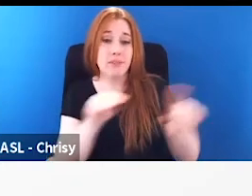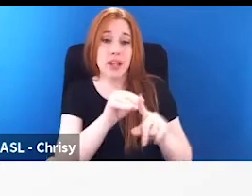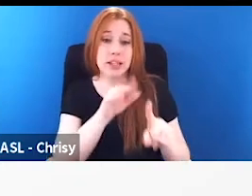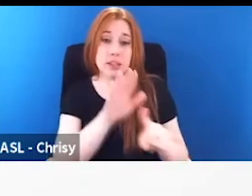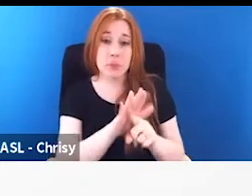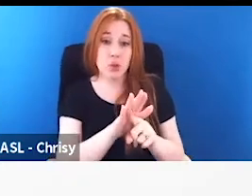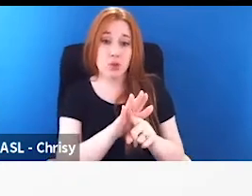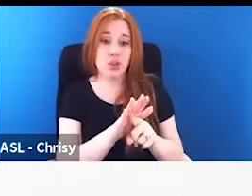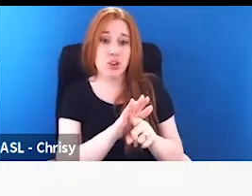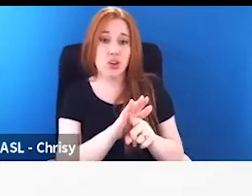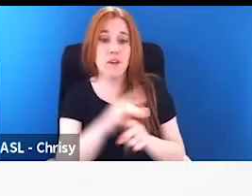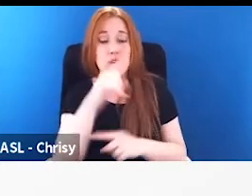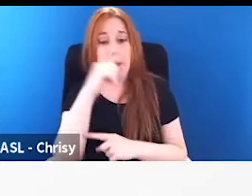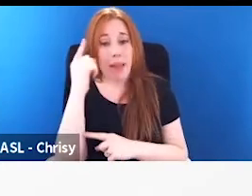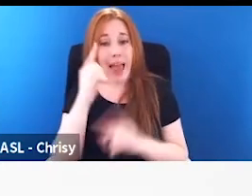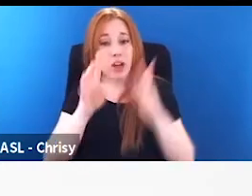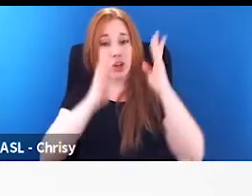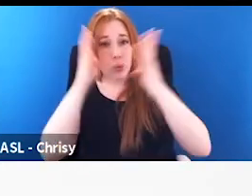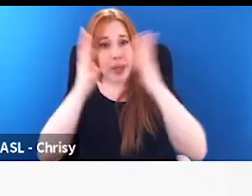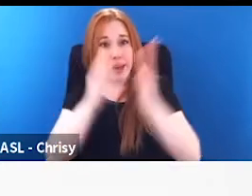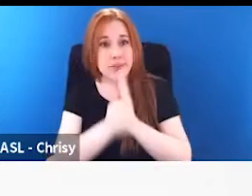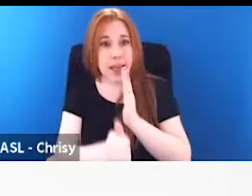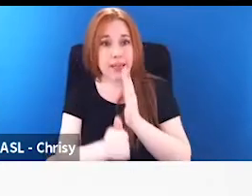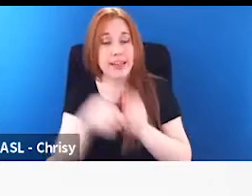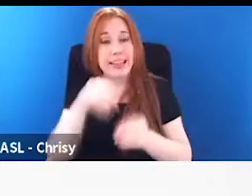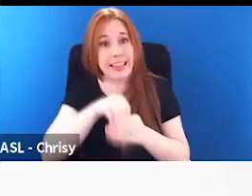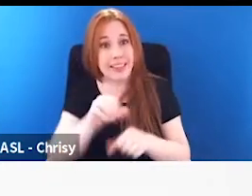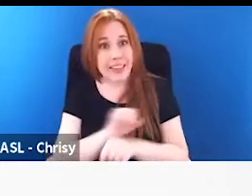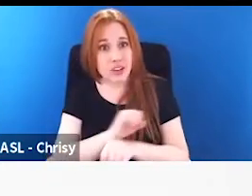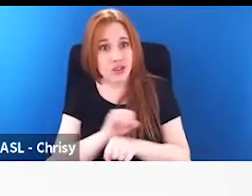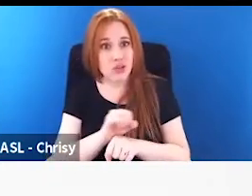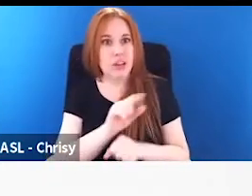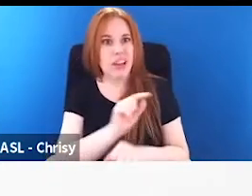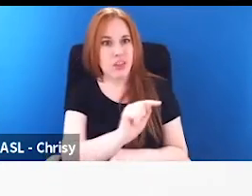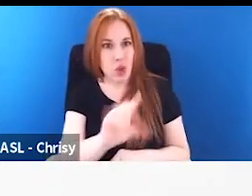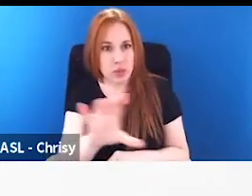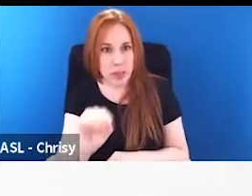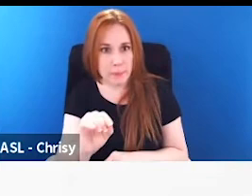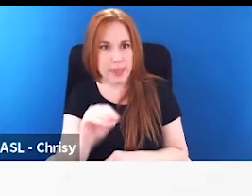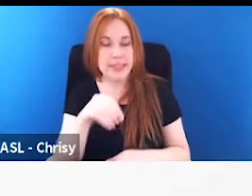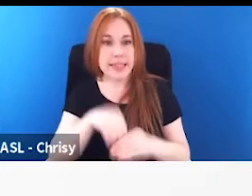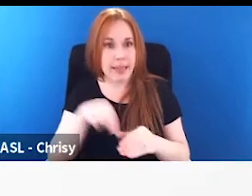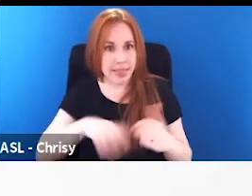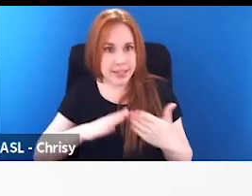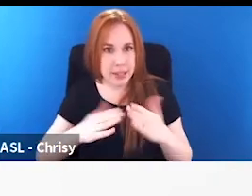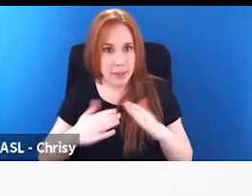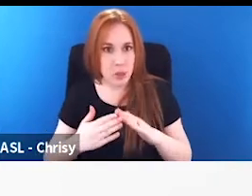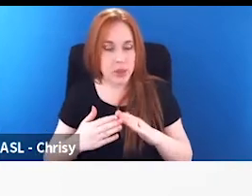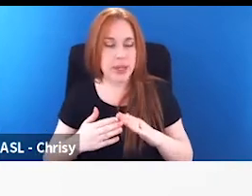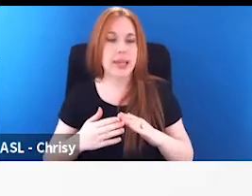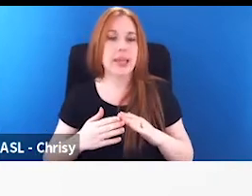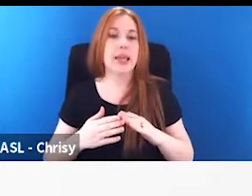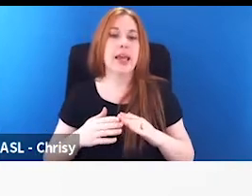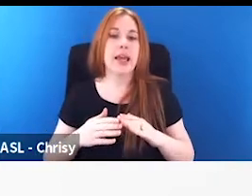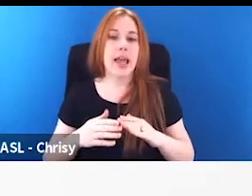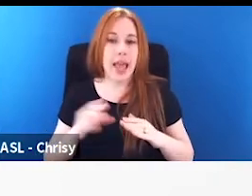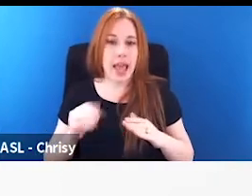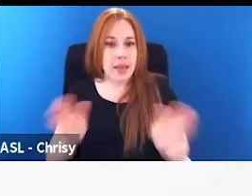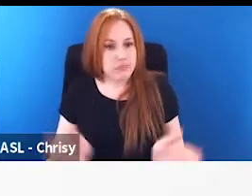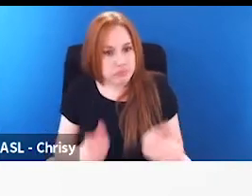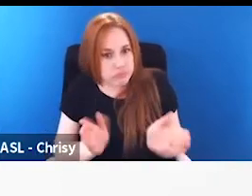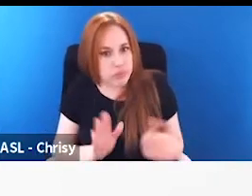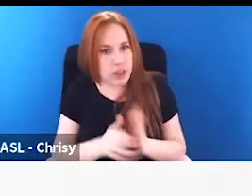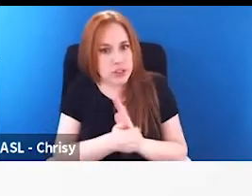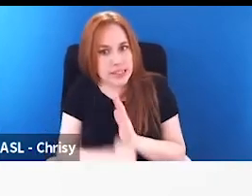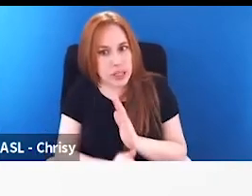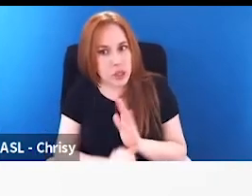of Black creative talent in the industry and in the companies they're in the community that we're in, and foster the skill sets they need